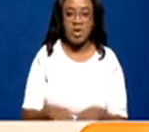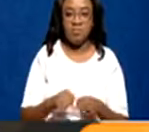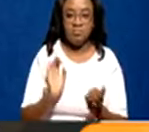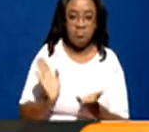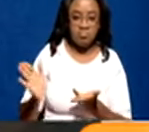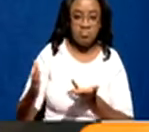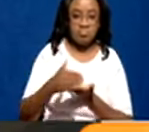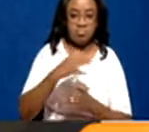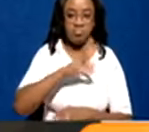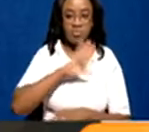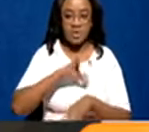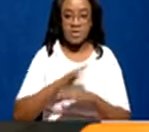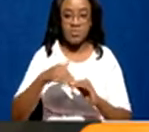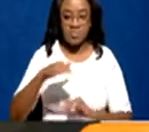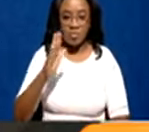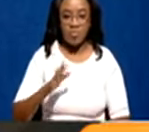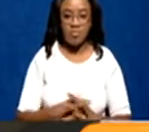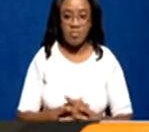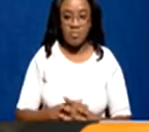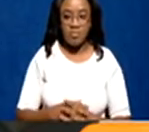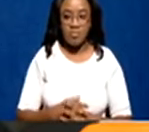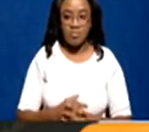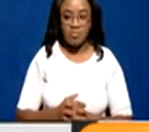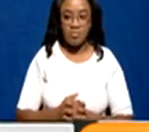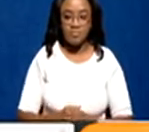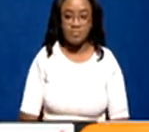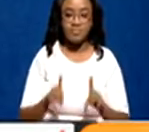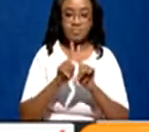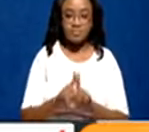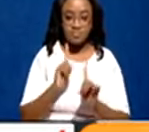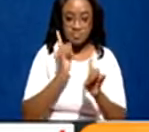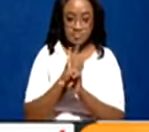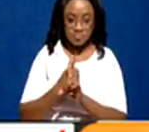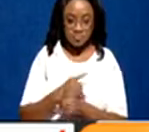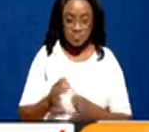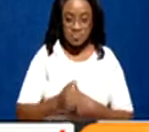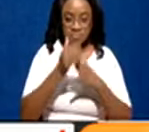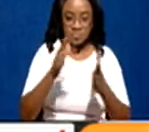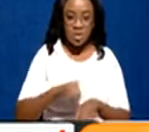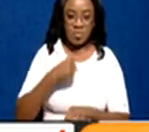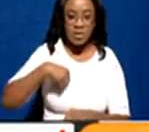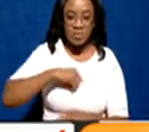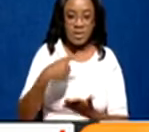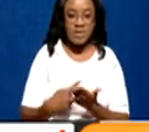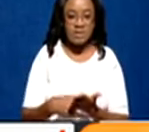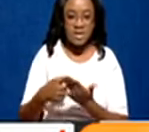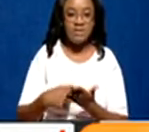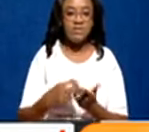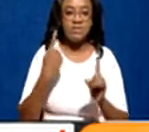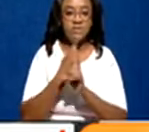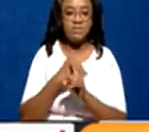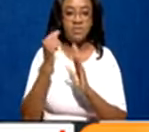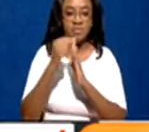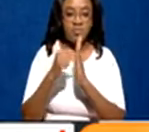more. As the government leaders also, when you're discussing in the diplomatic protocols or wherever